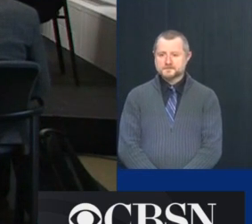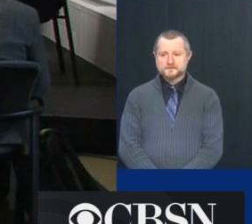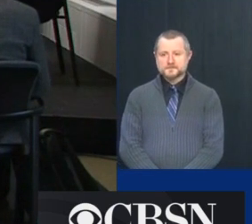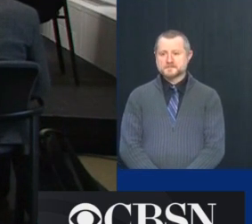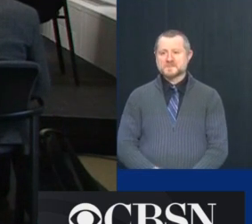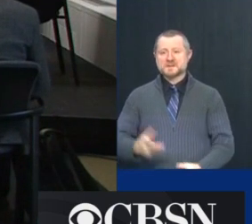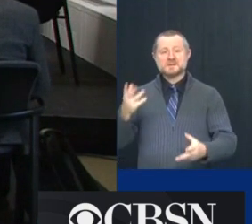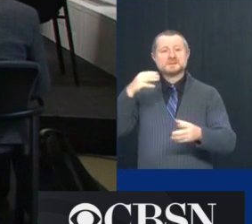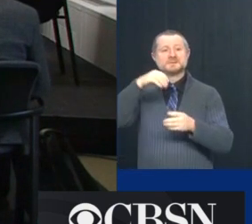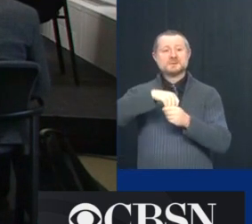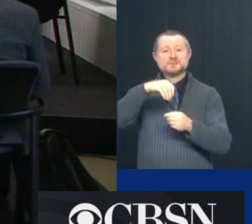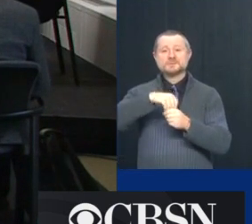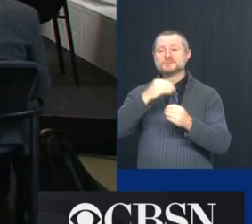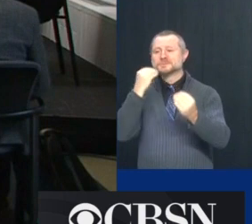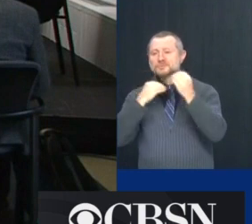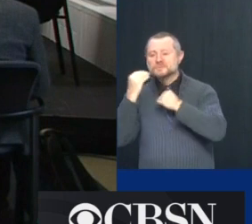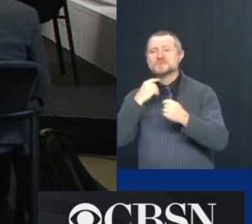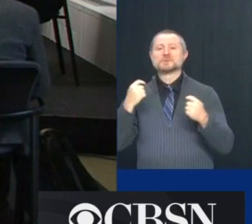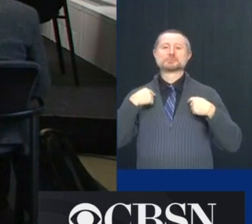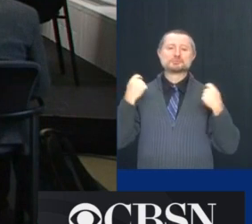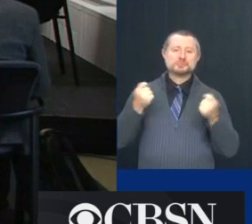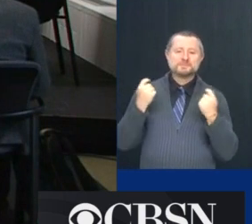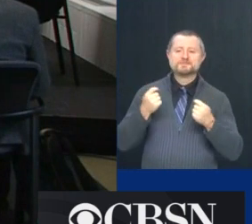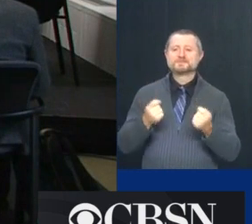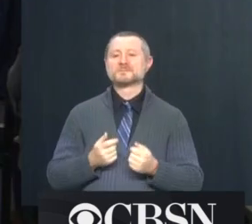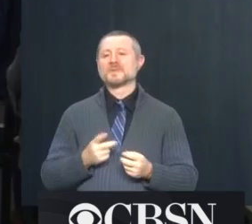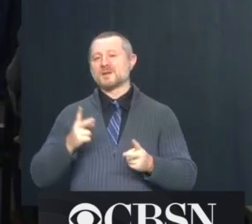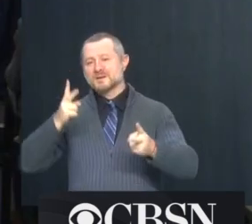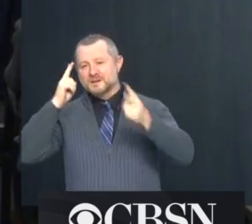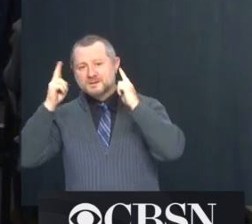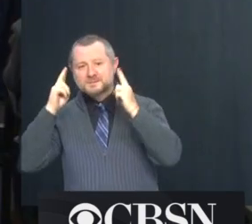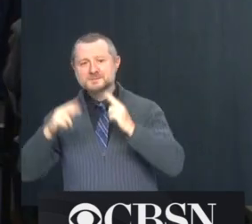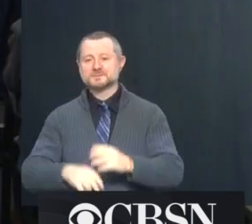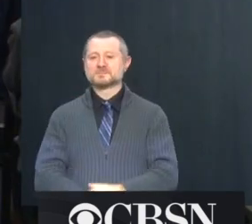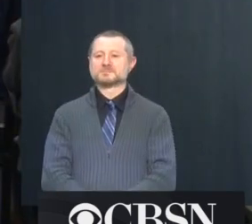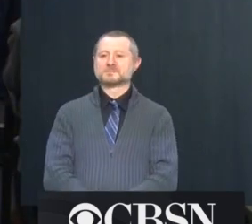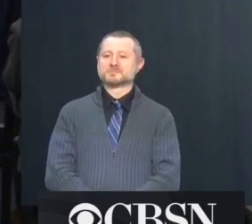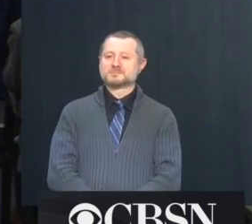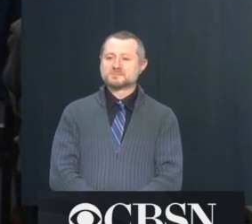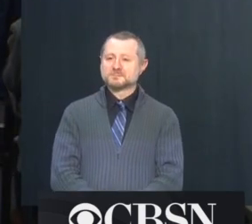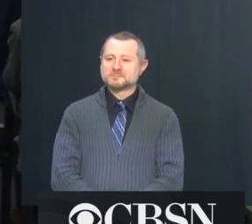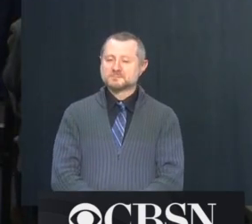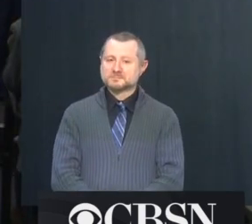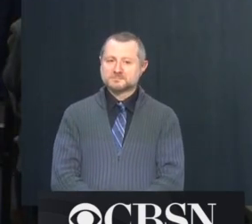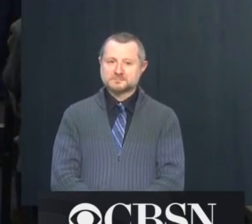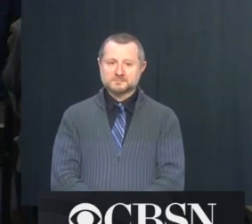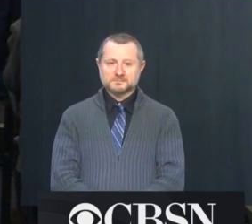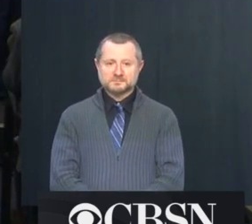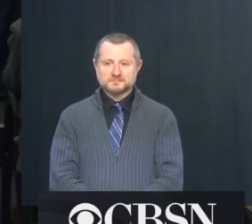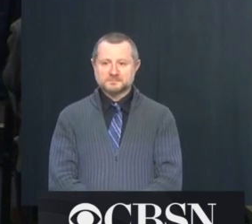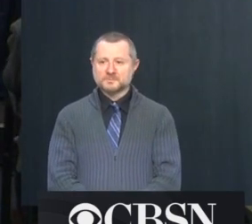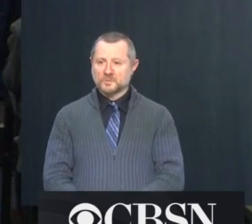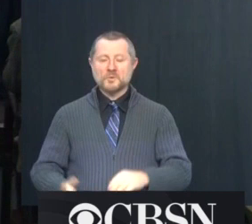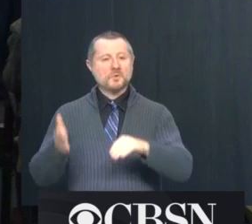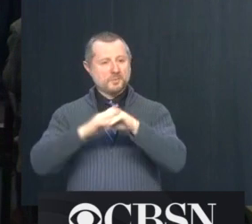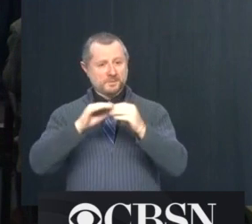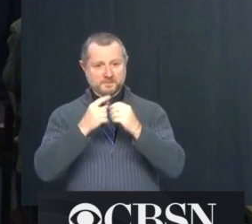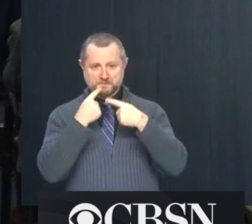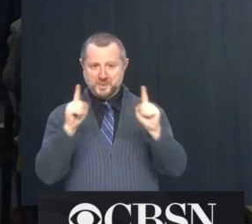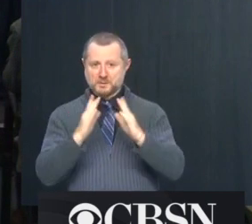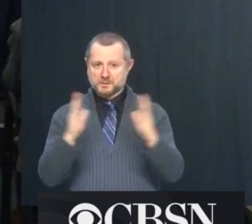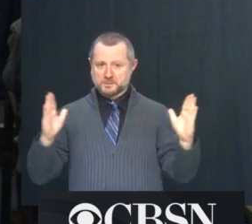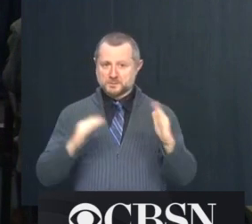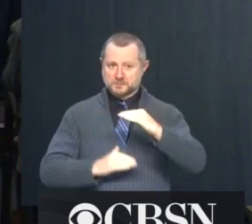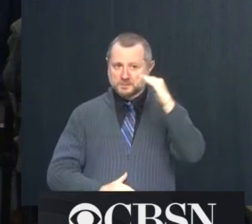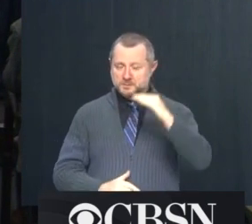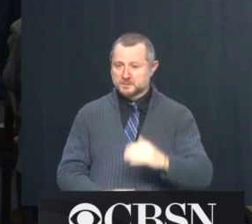gyms, salons, and in New York City especially, the numbers are going up almost every place except Manhattan. So is